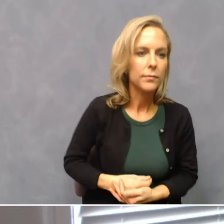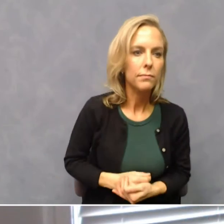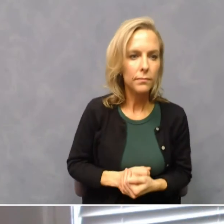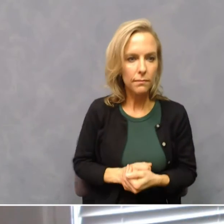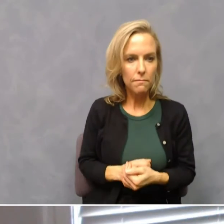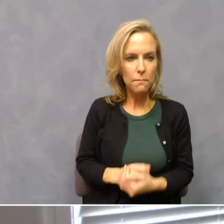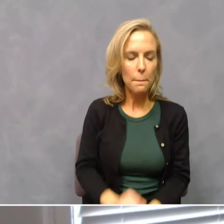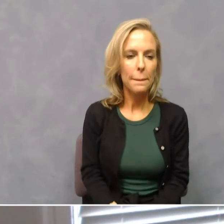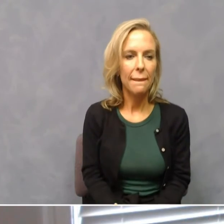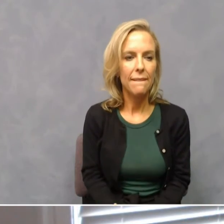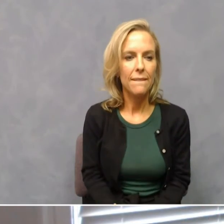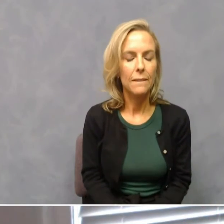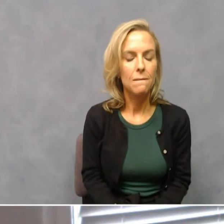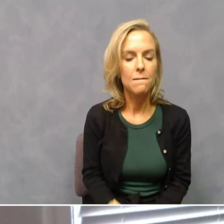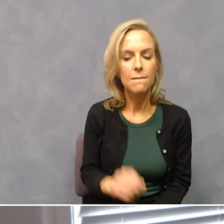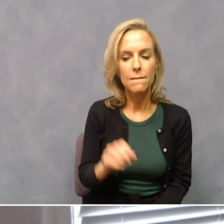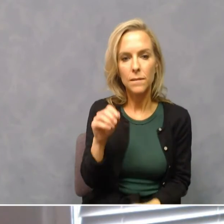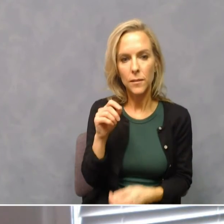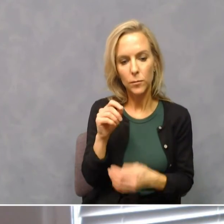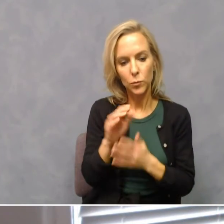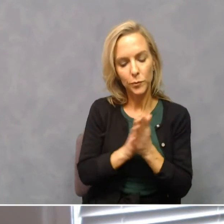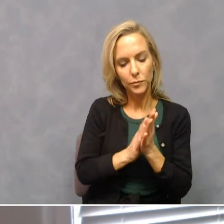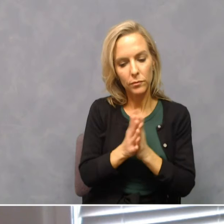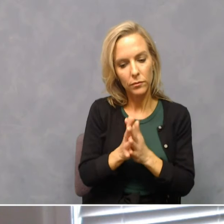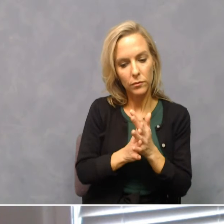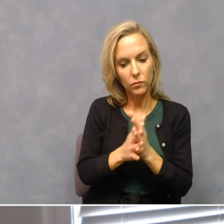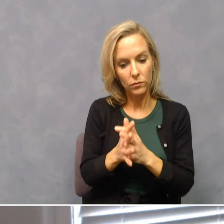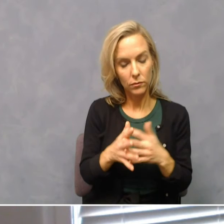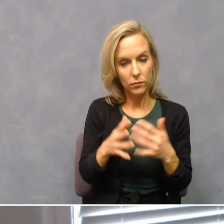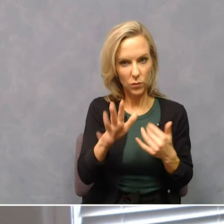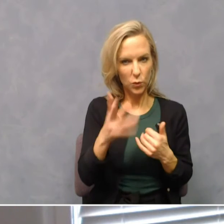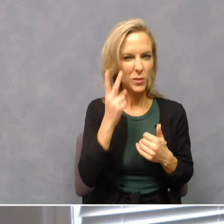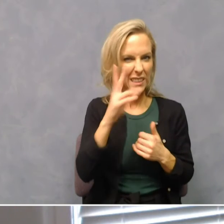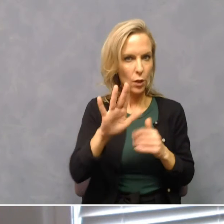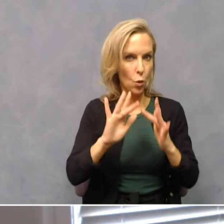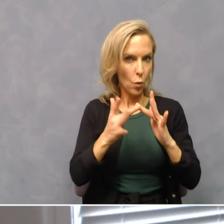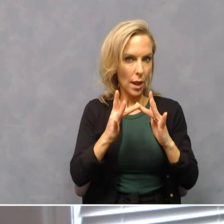Yes, sir. So right on our website on